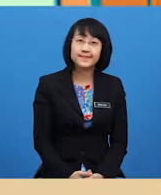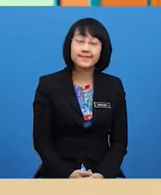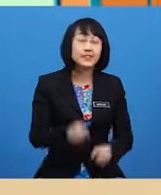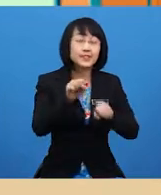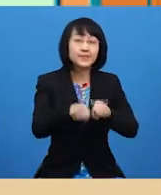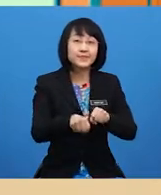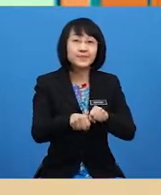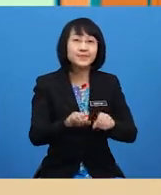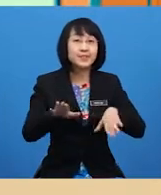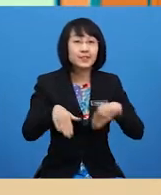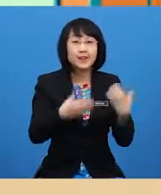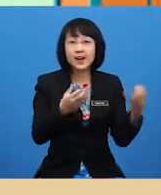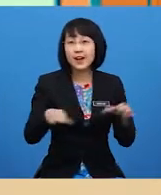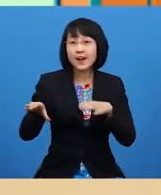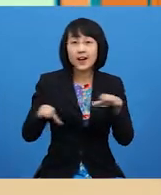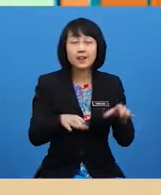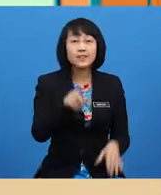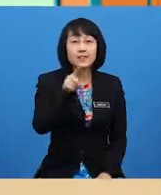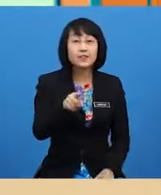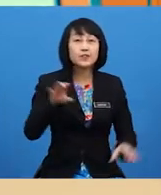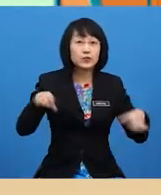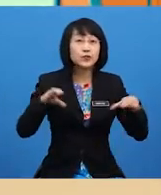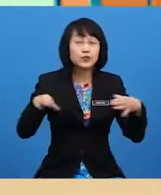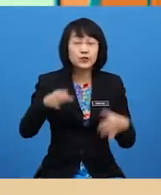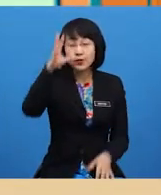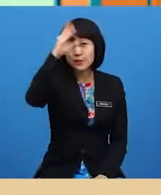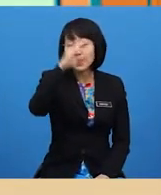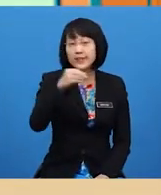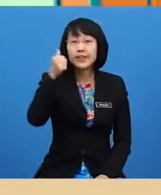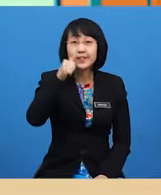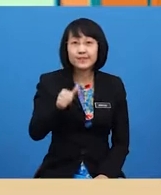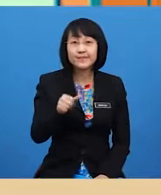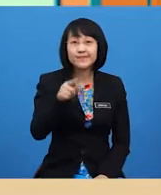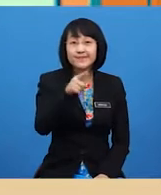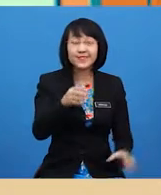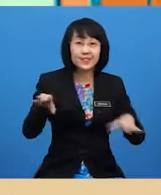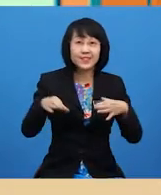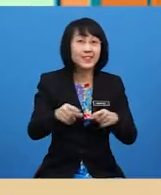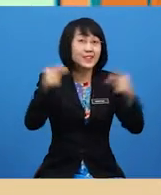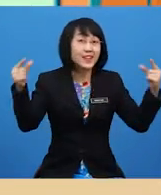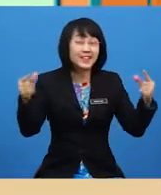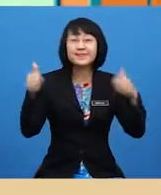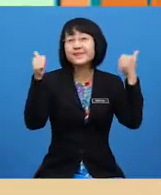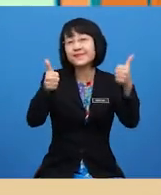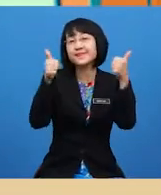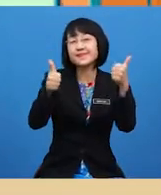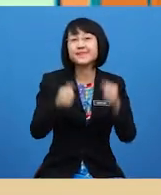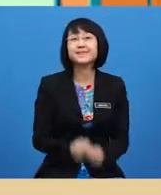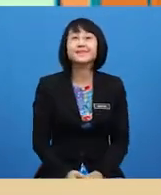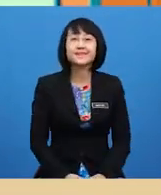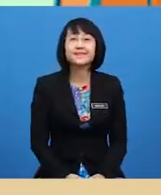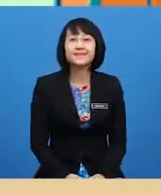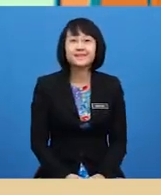So, how did you do, boys and girls? Yeah, you did great? Well done! So keep up